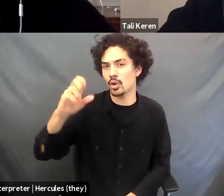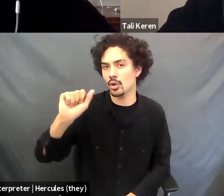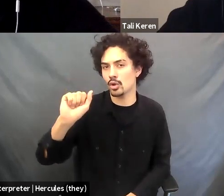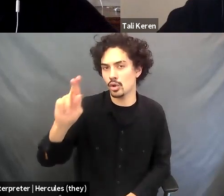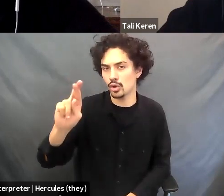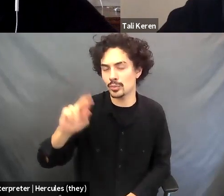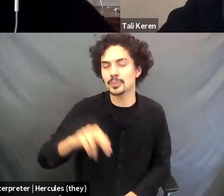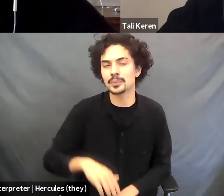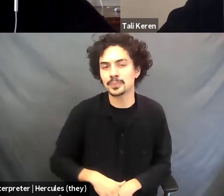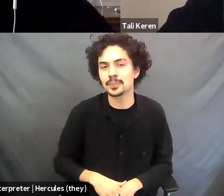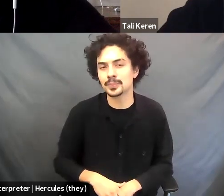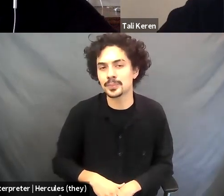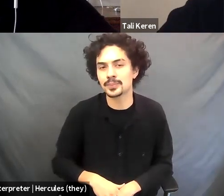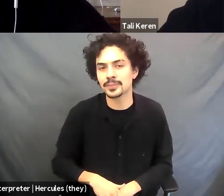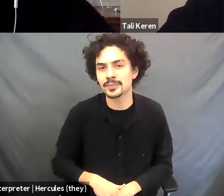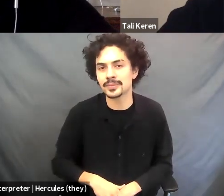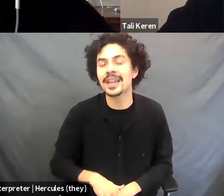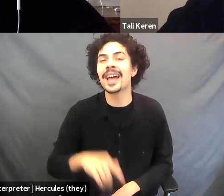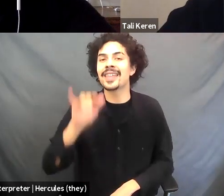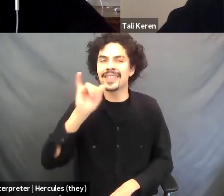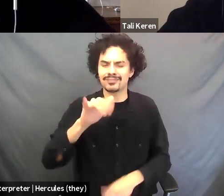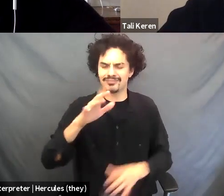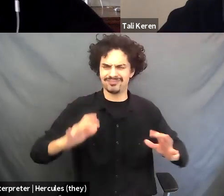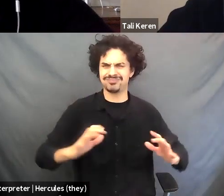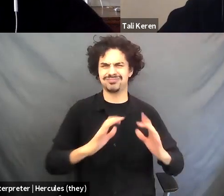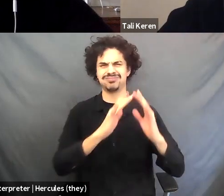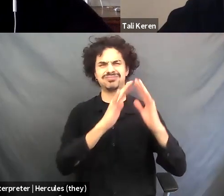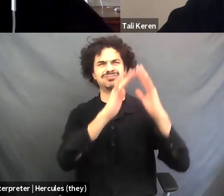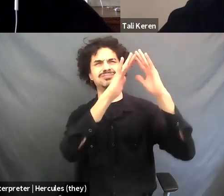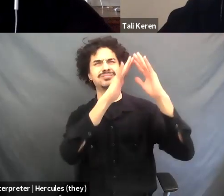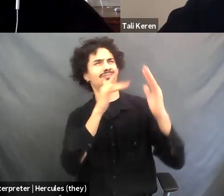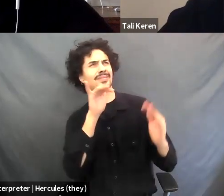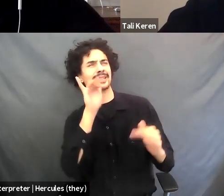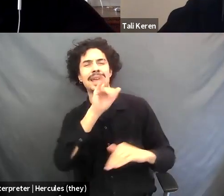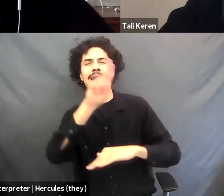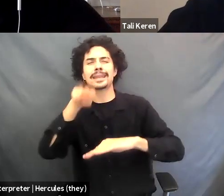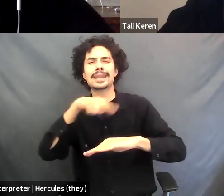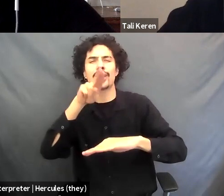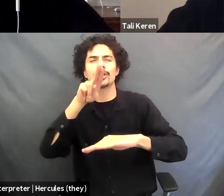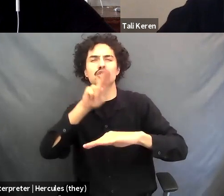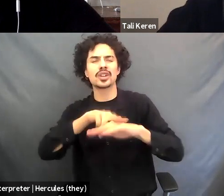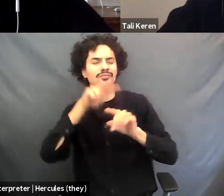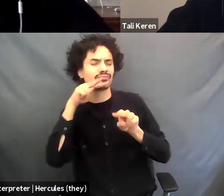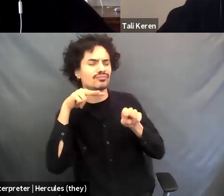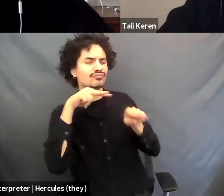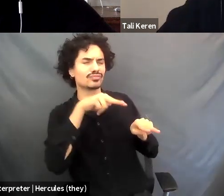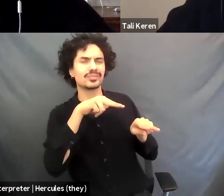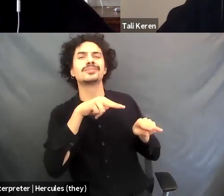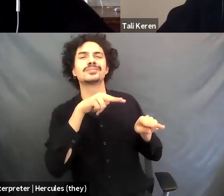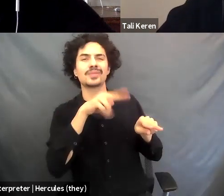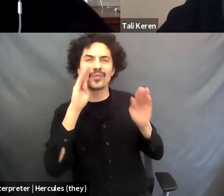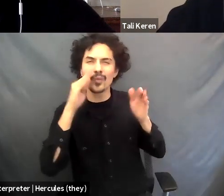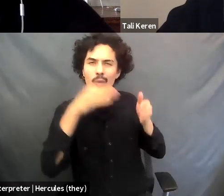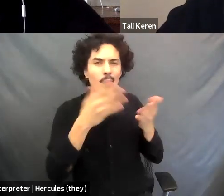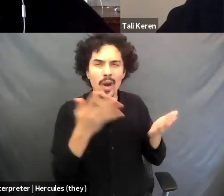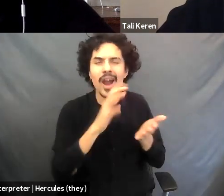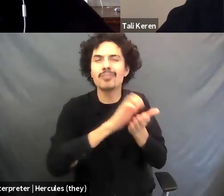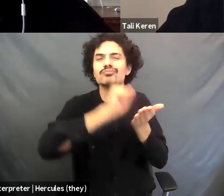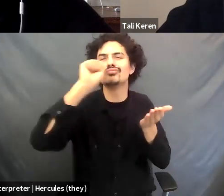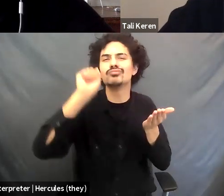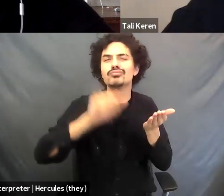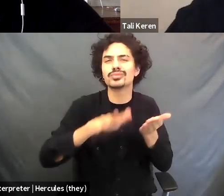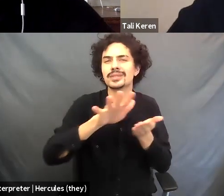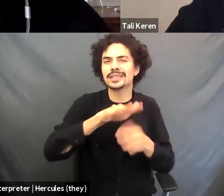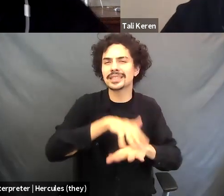explore how U.S. monuments create celebratory national narratives premised on Indigenous erasure and how Native